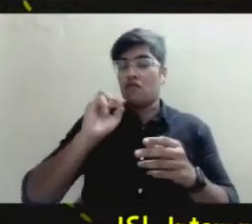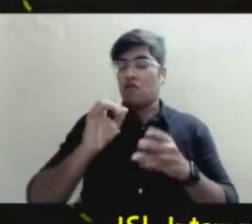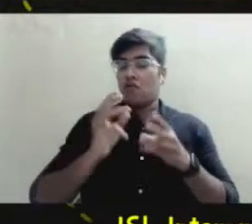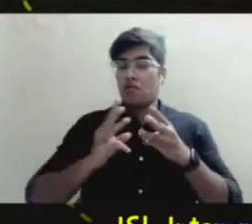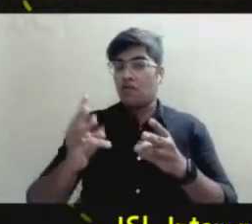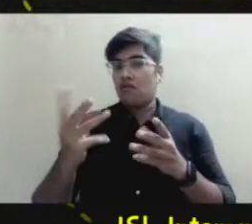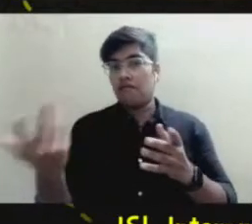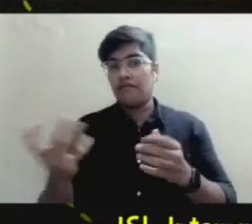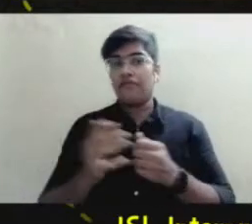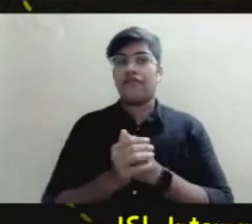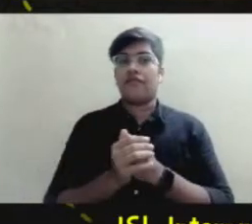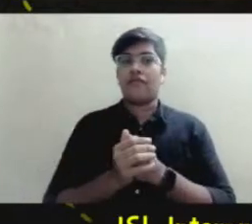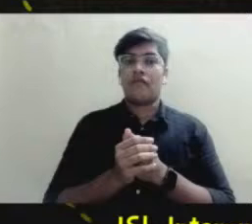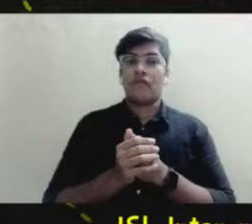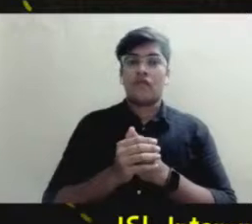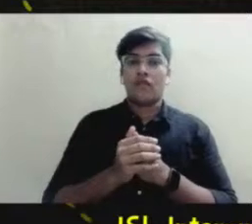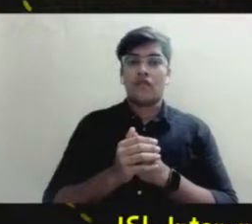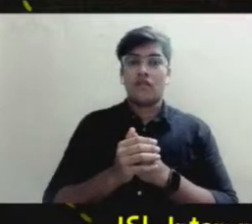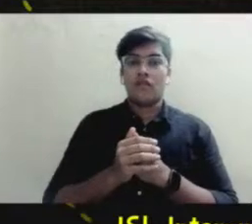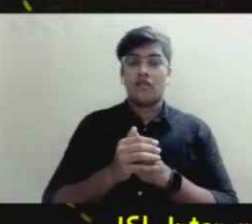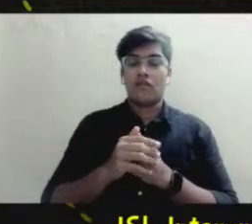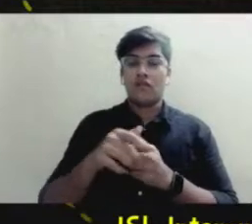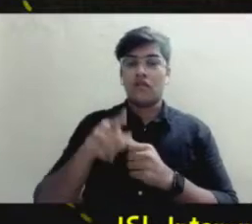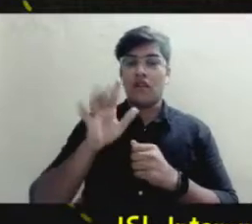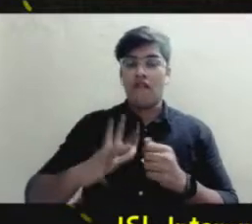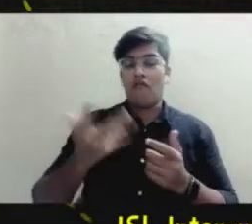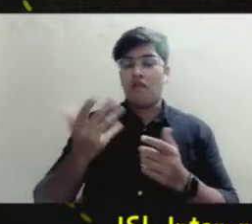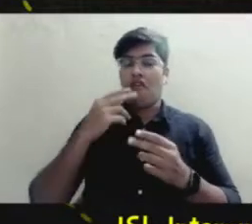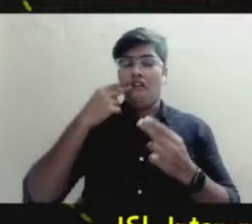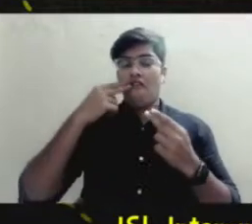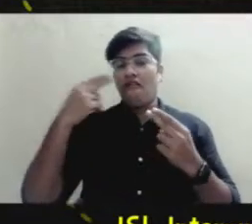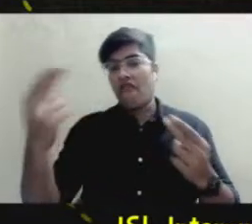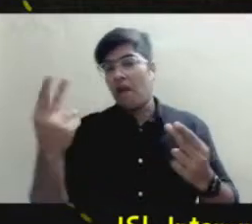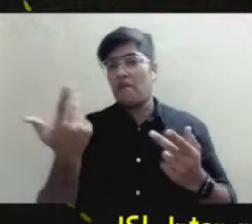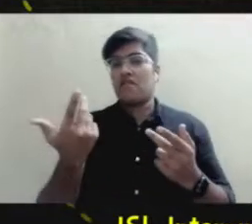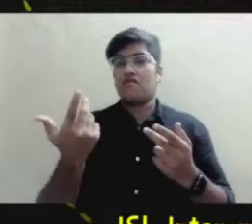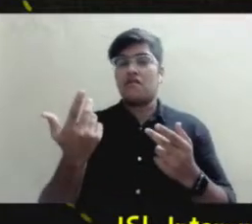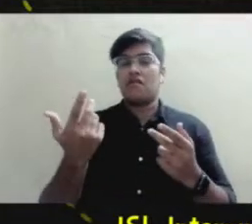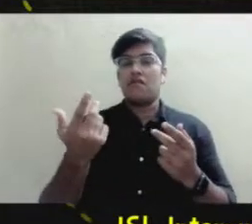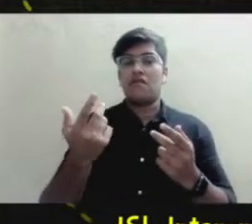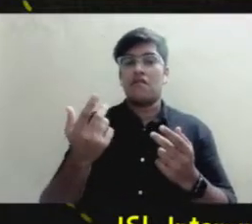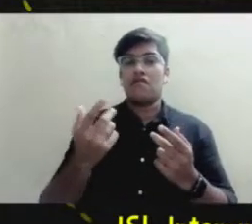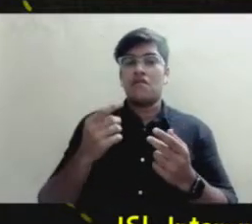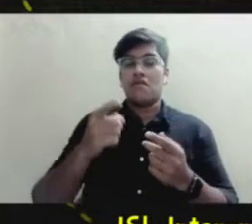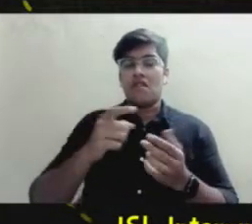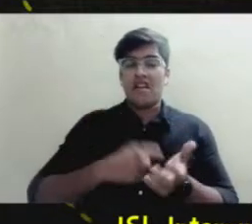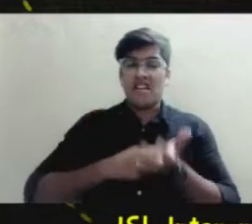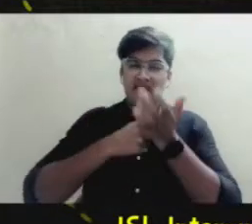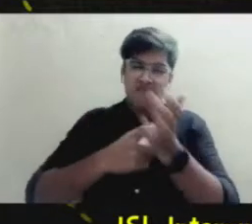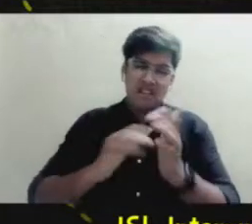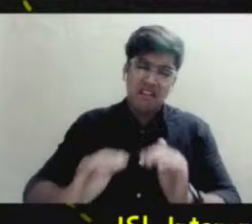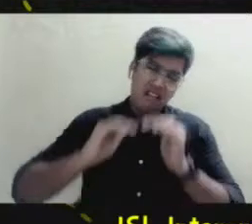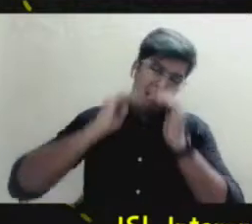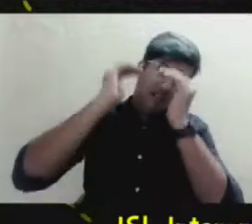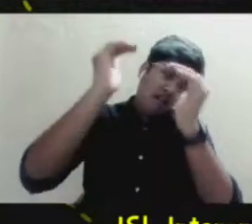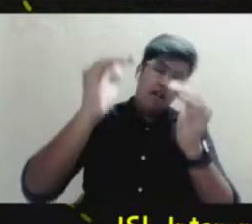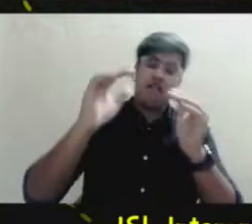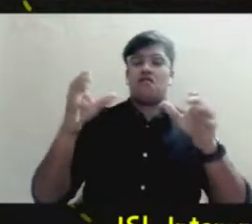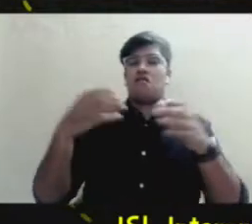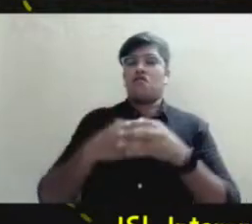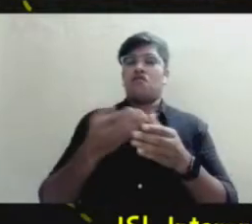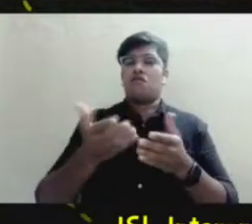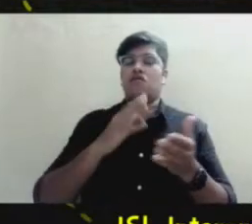a very popular and a very highly respected, often referred